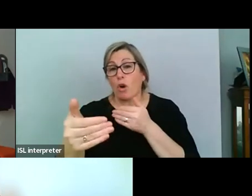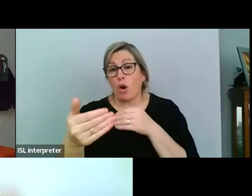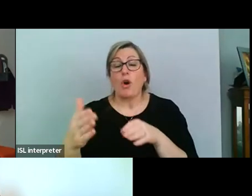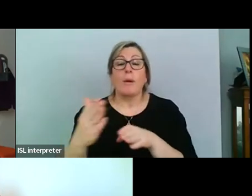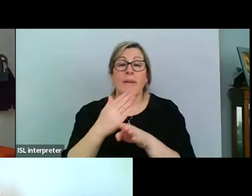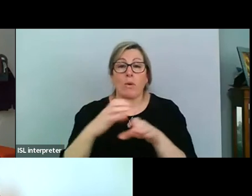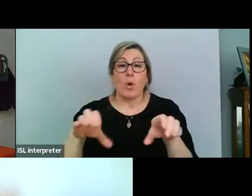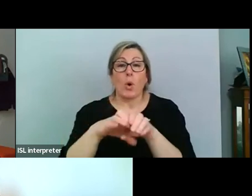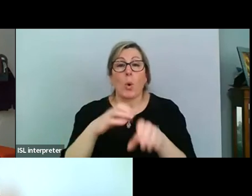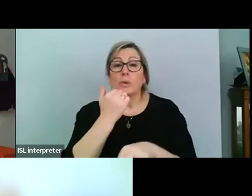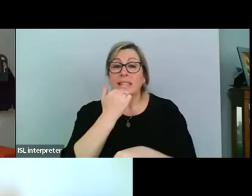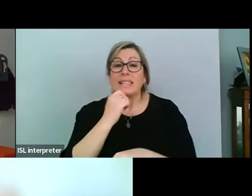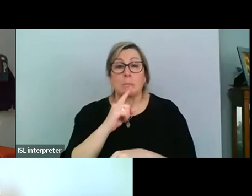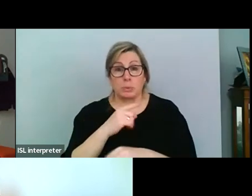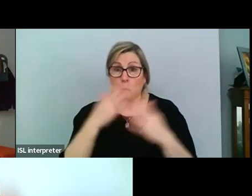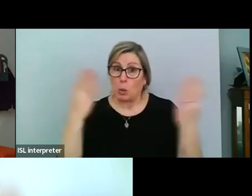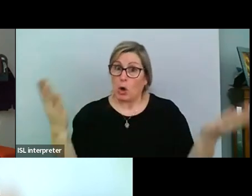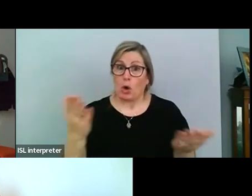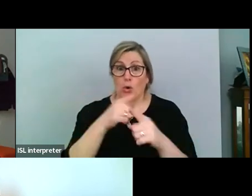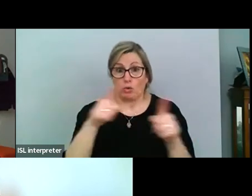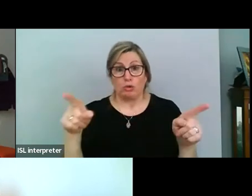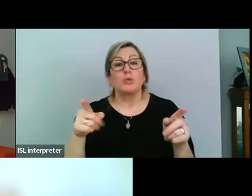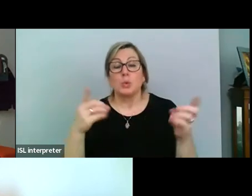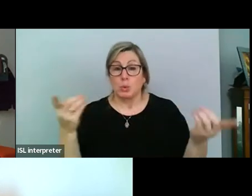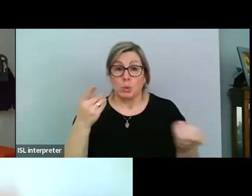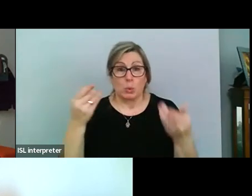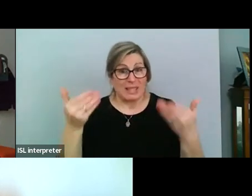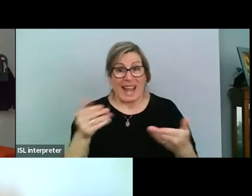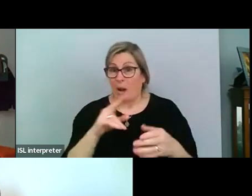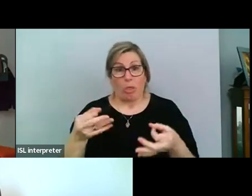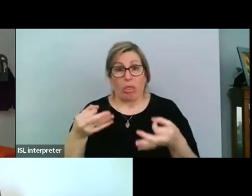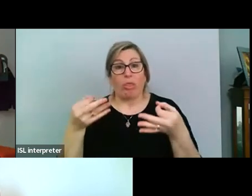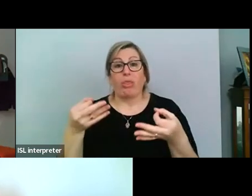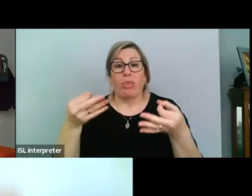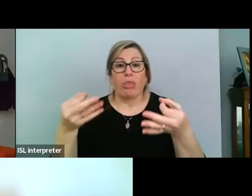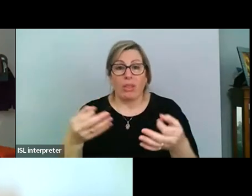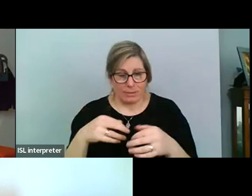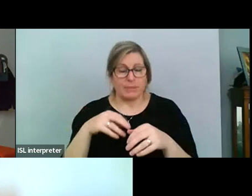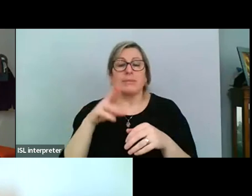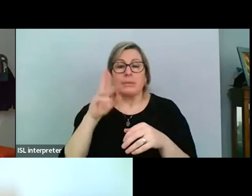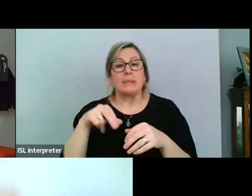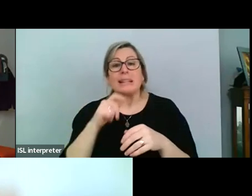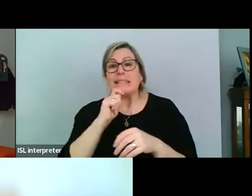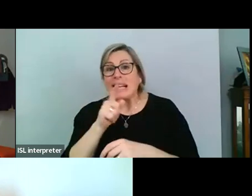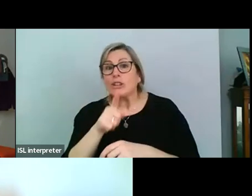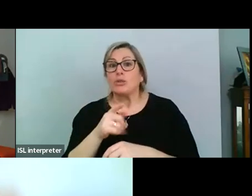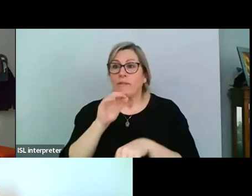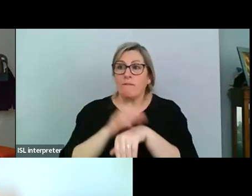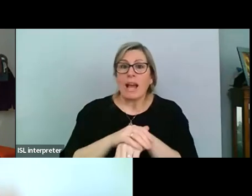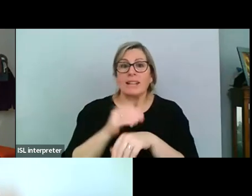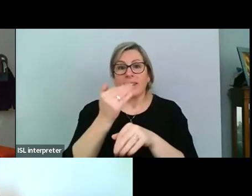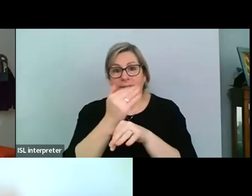you to get your submission in, as quickly as possible, and make sure that you're also telling your friends and your